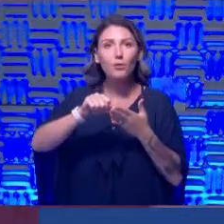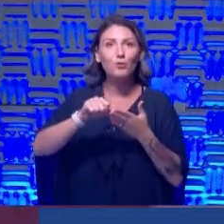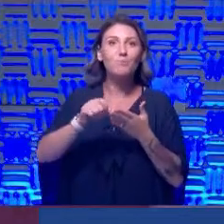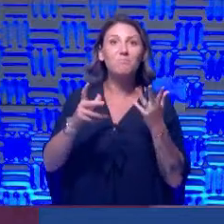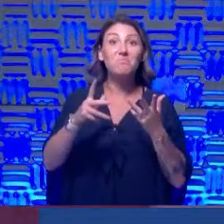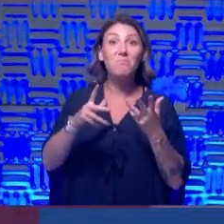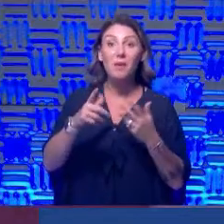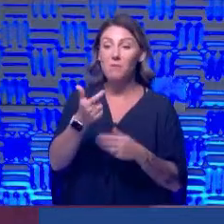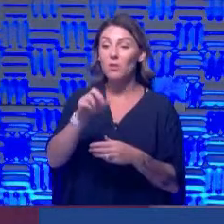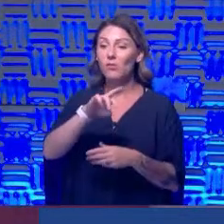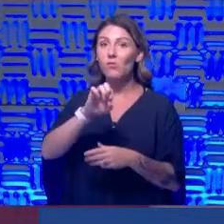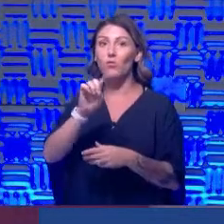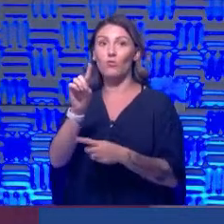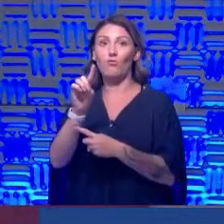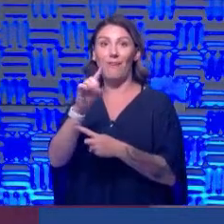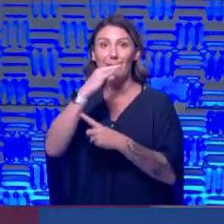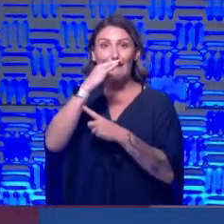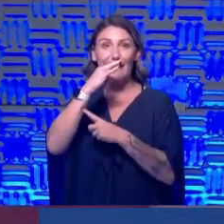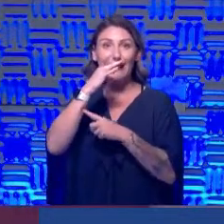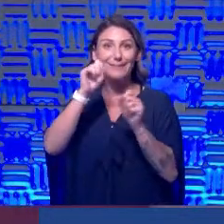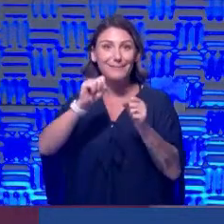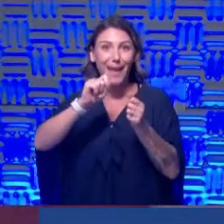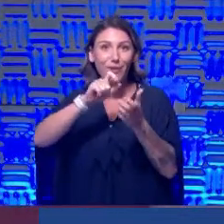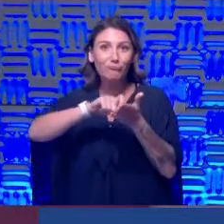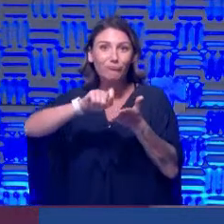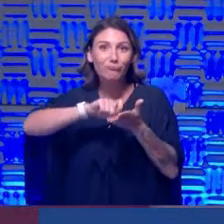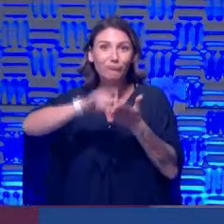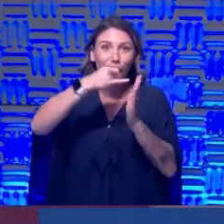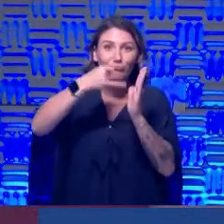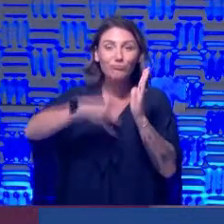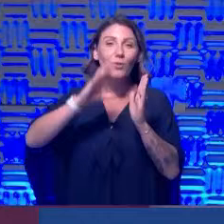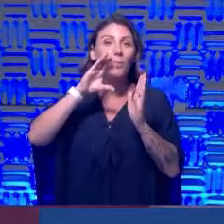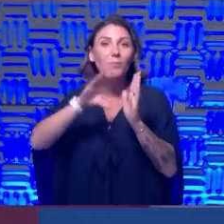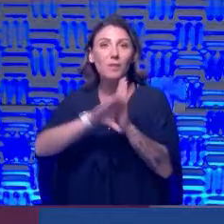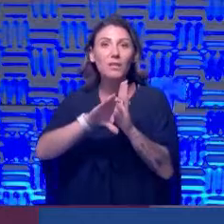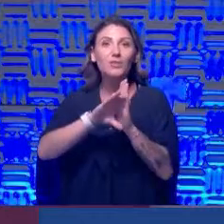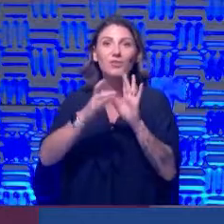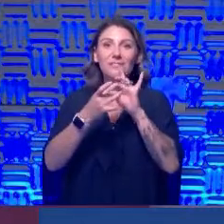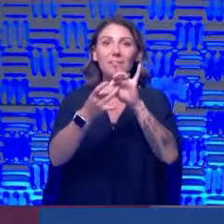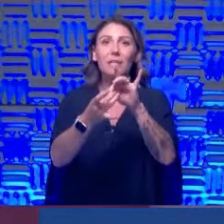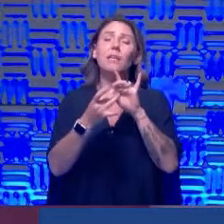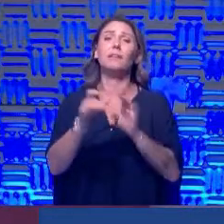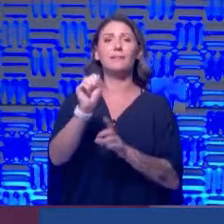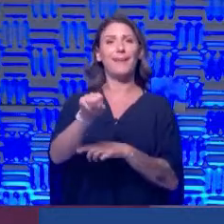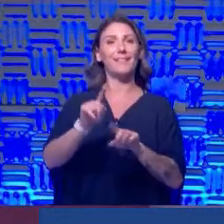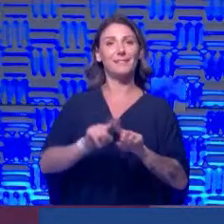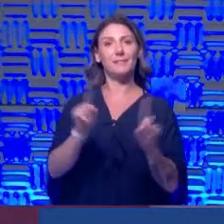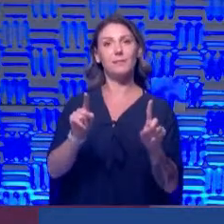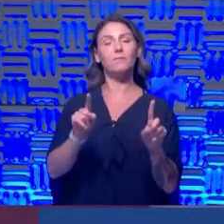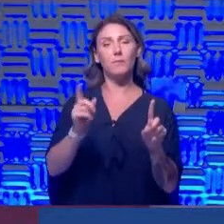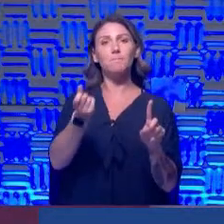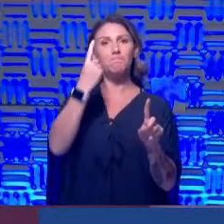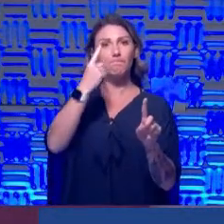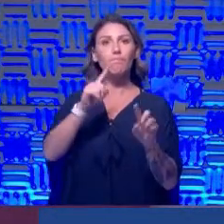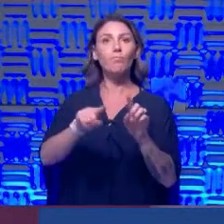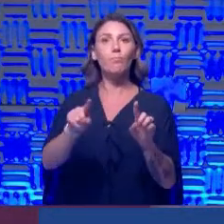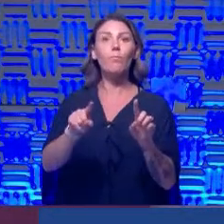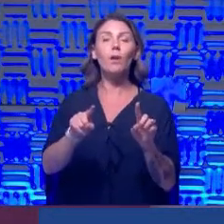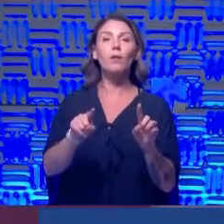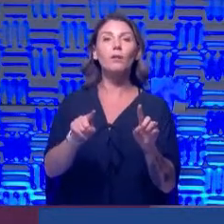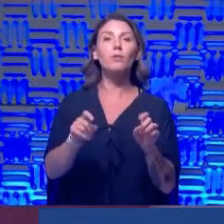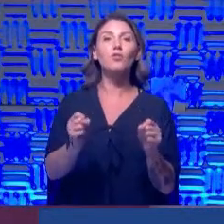grandkids draw pictures, but you can find ways to connect it. Yeah, it's different. And there's